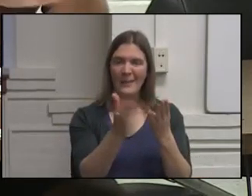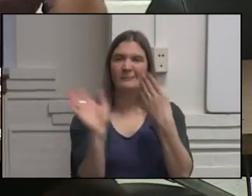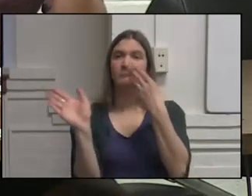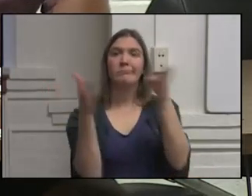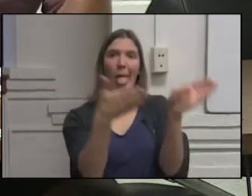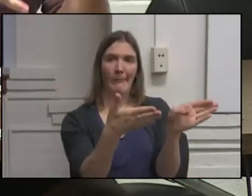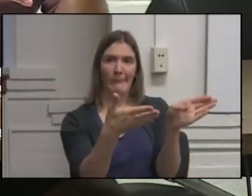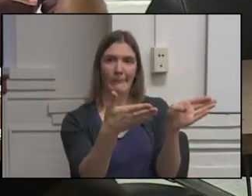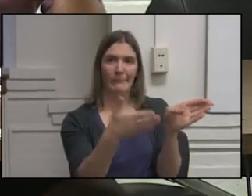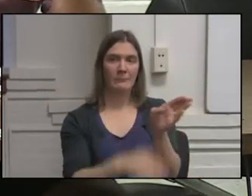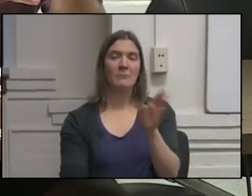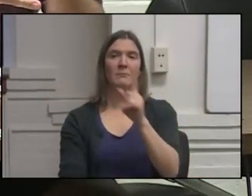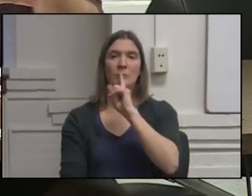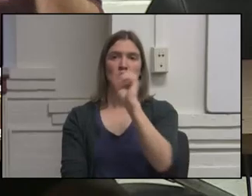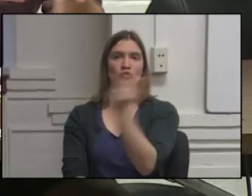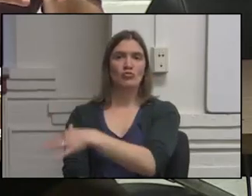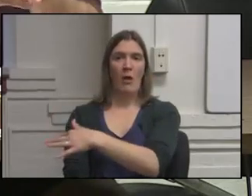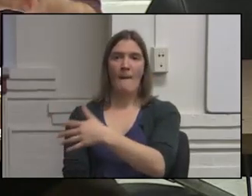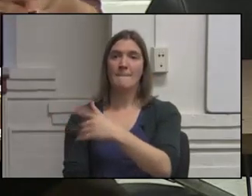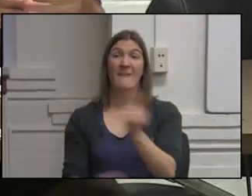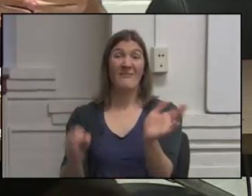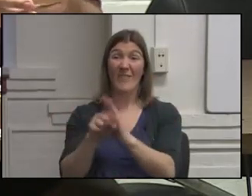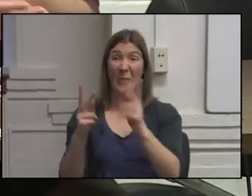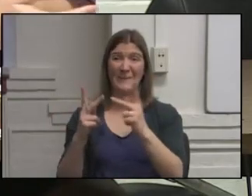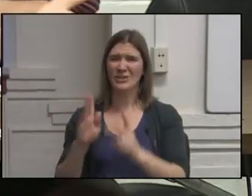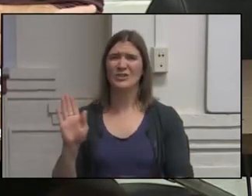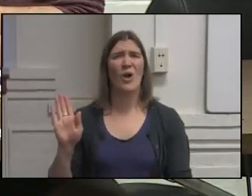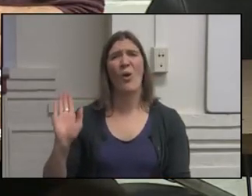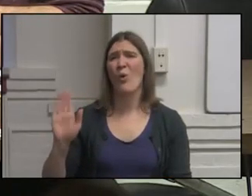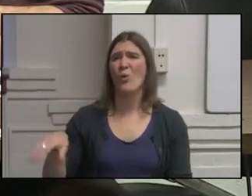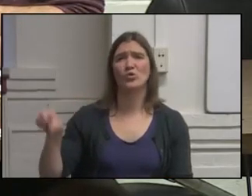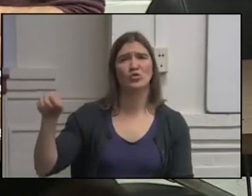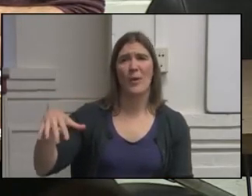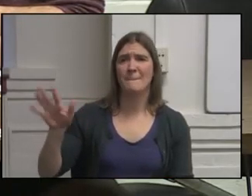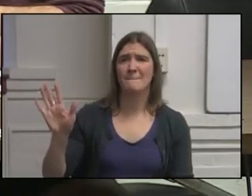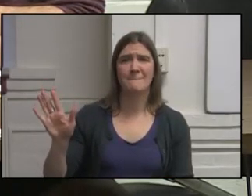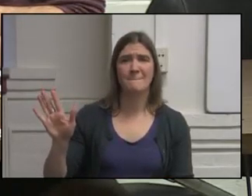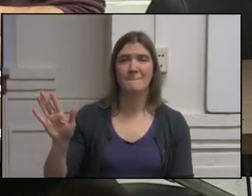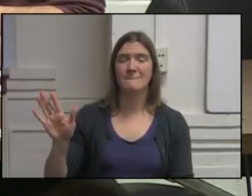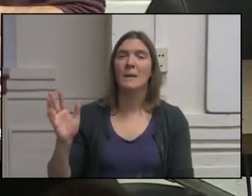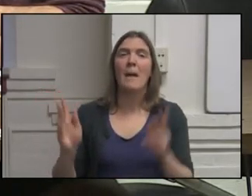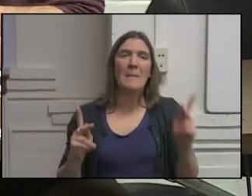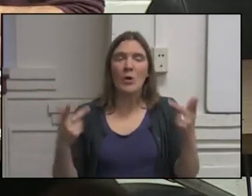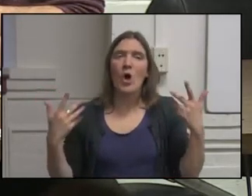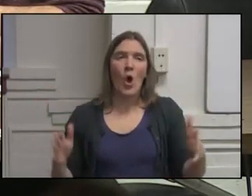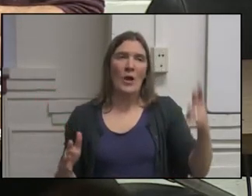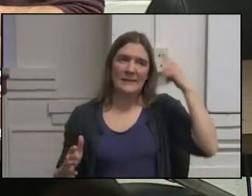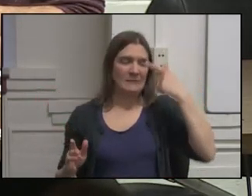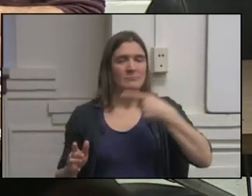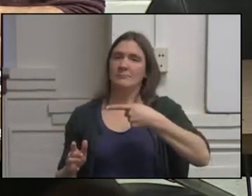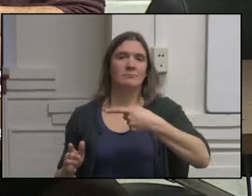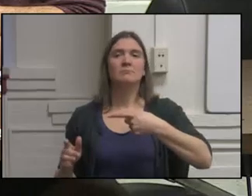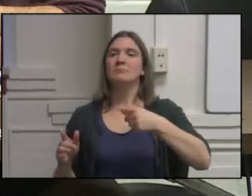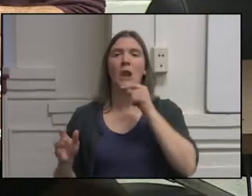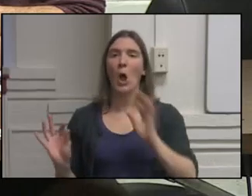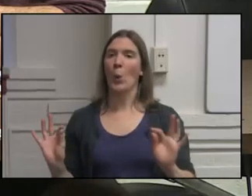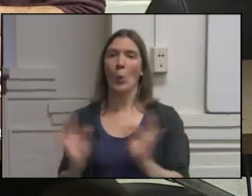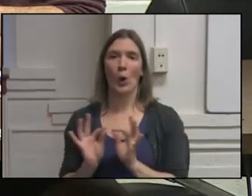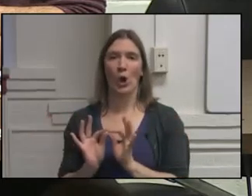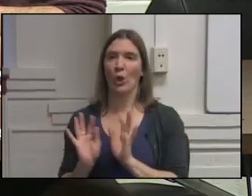focus entirely, not really try to fill that position anymore. I think a bunch of different people think that for different reasons it doesn't